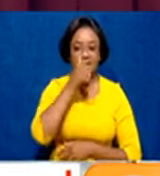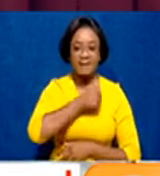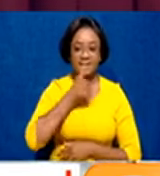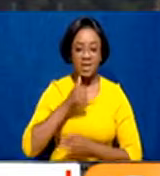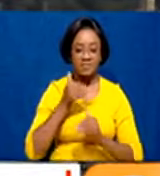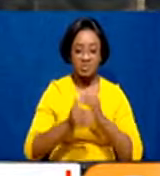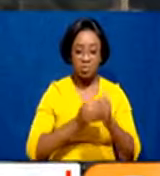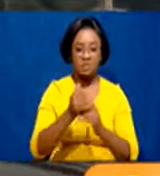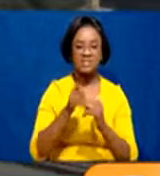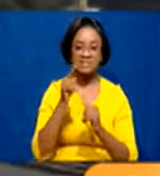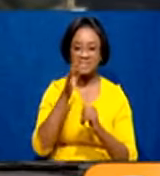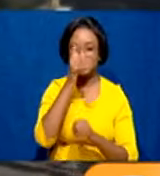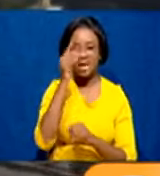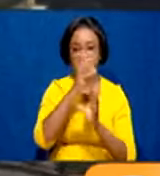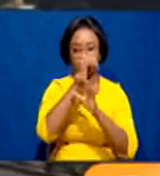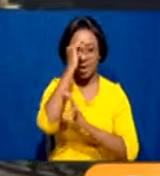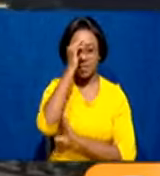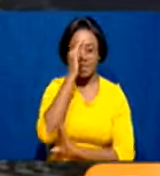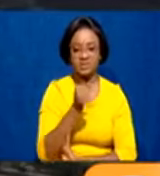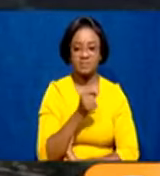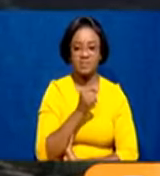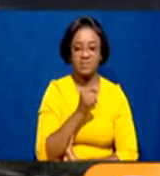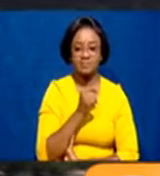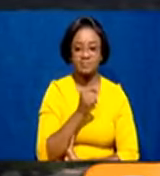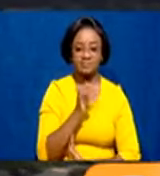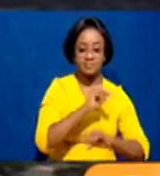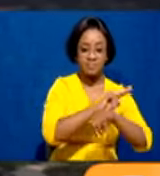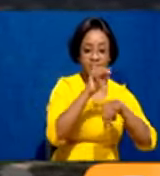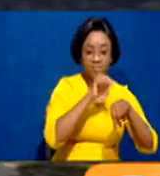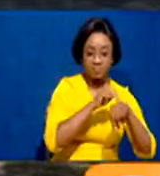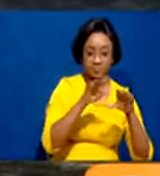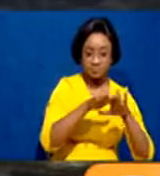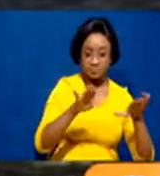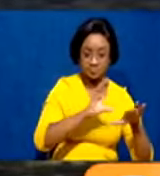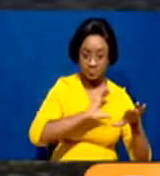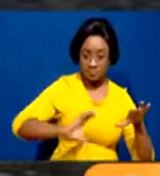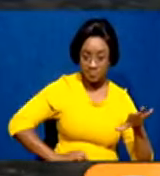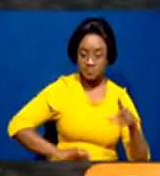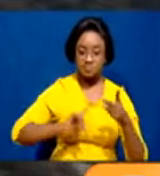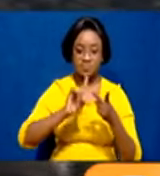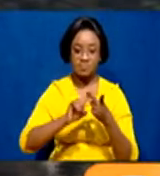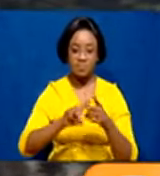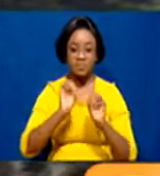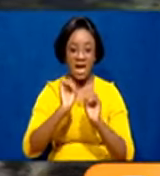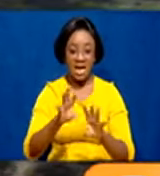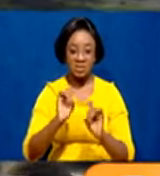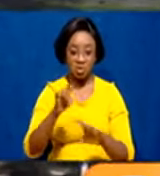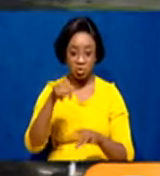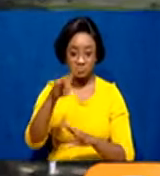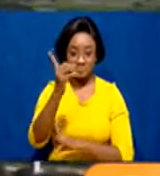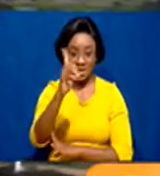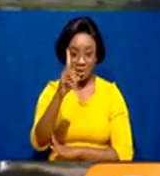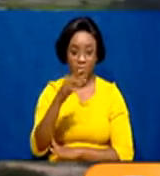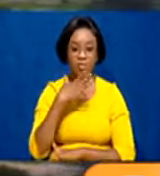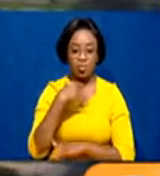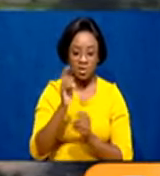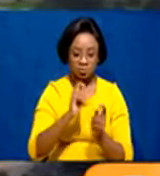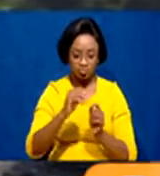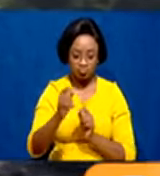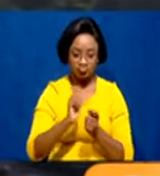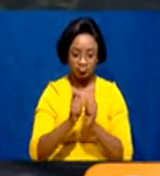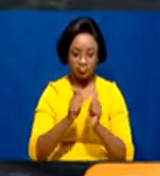misled the government. There have been correspondences between the National Lands Commission, the City County of Nairobi seeking to redesign and